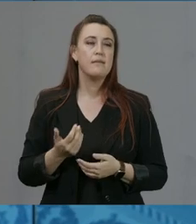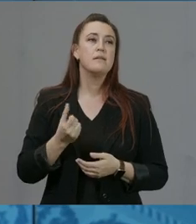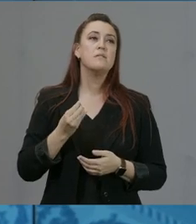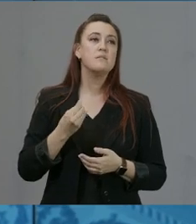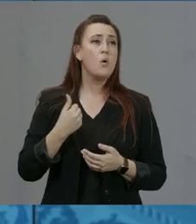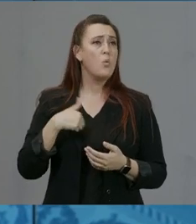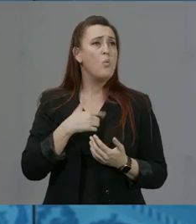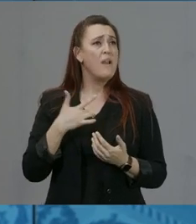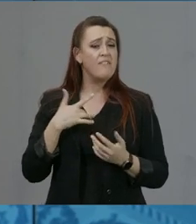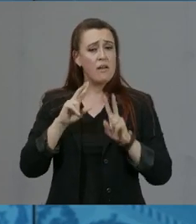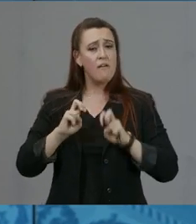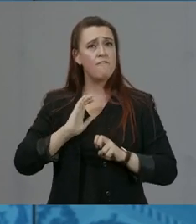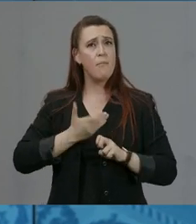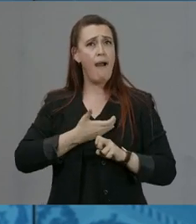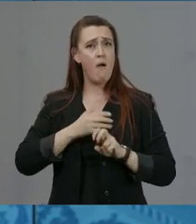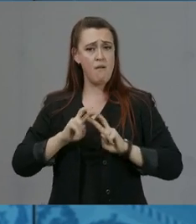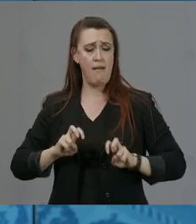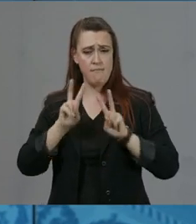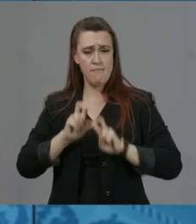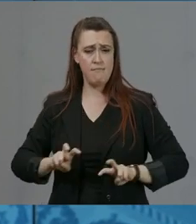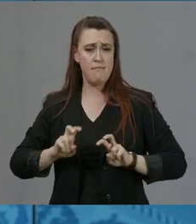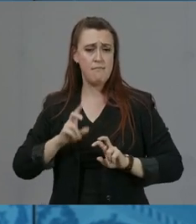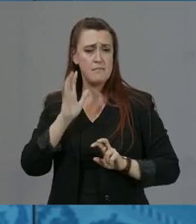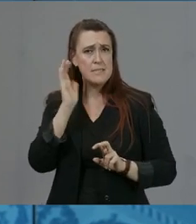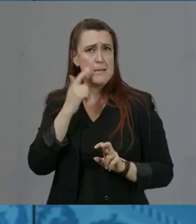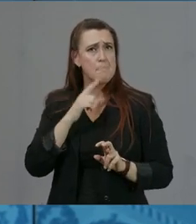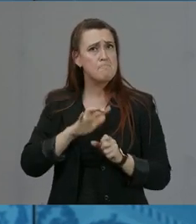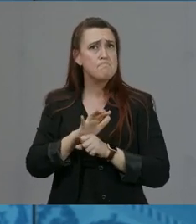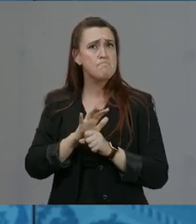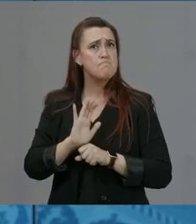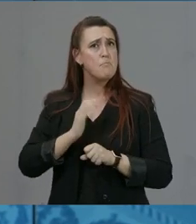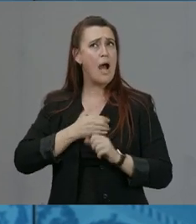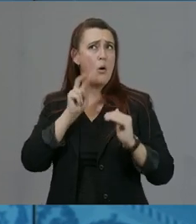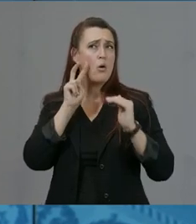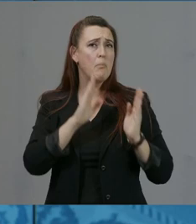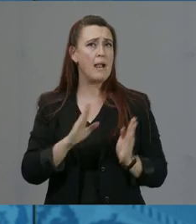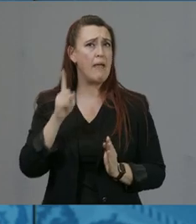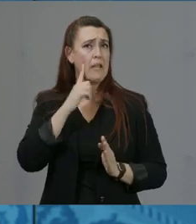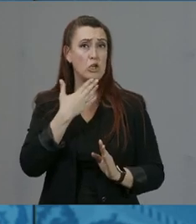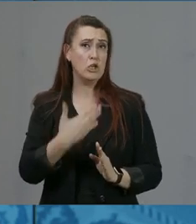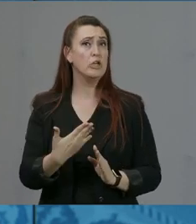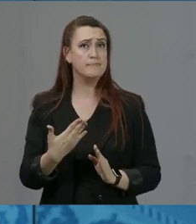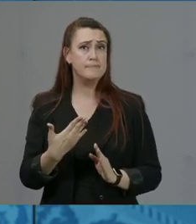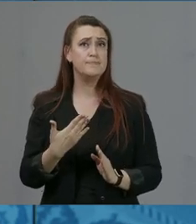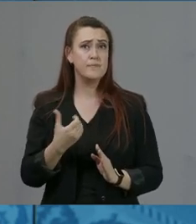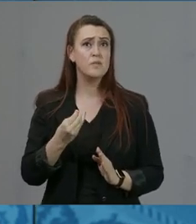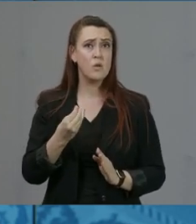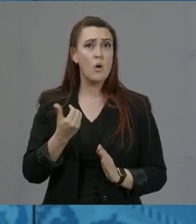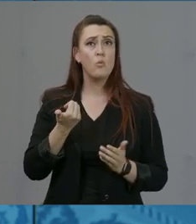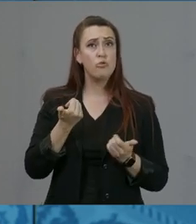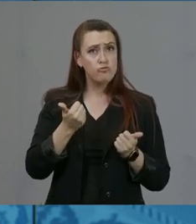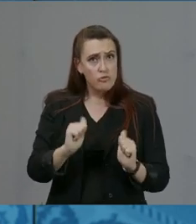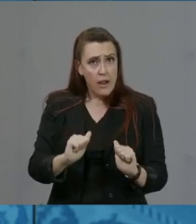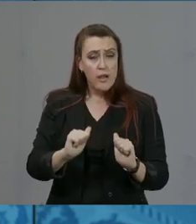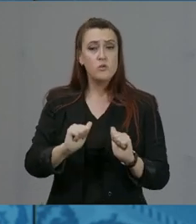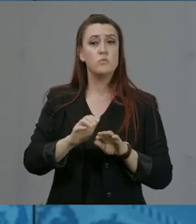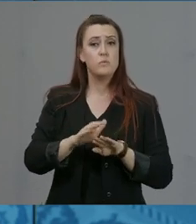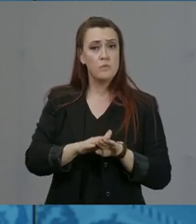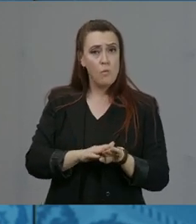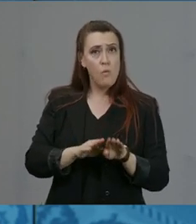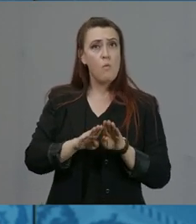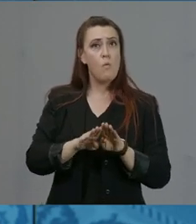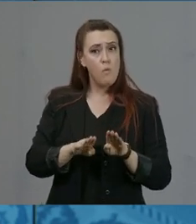and can continue to make decisions in time that will turn the light brighter with